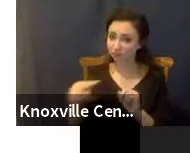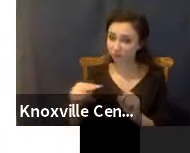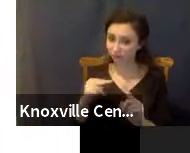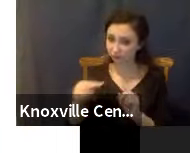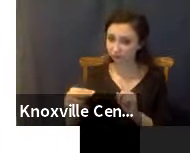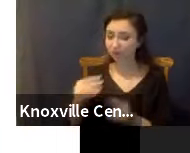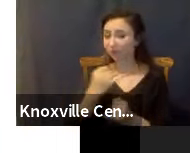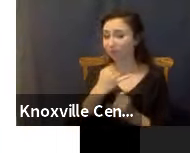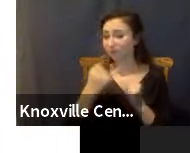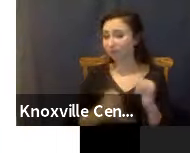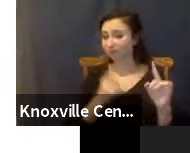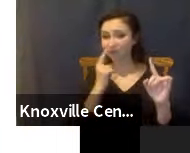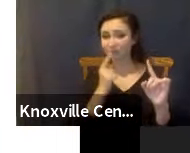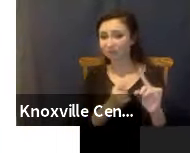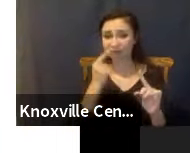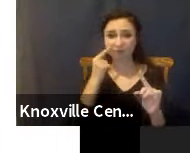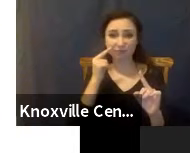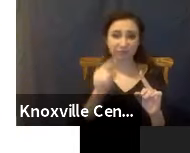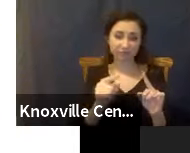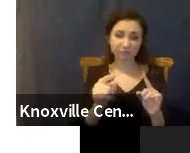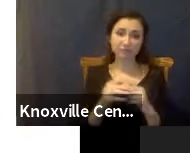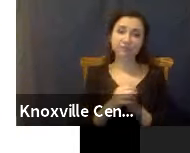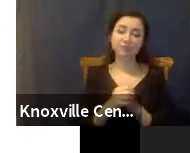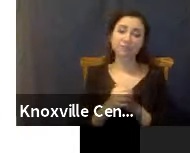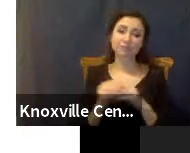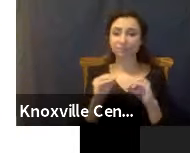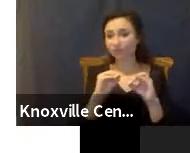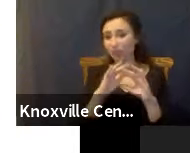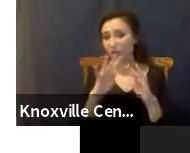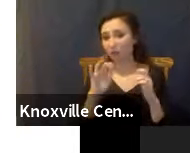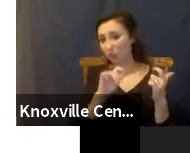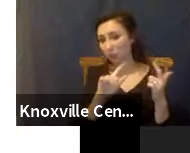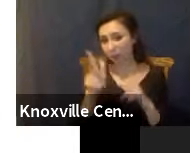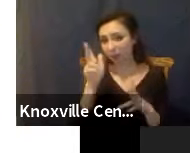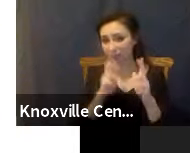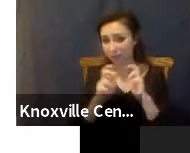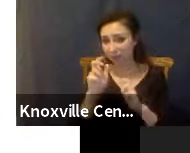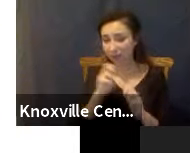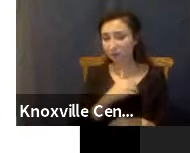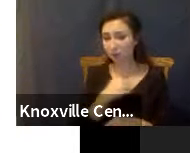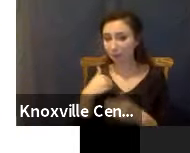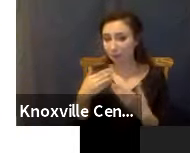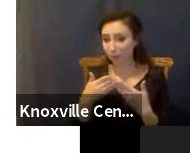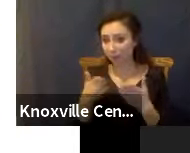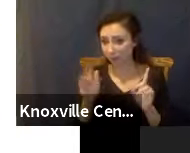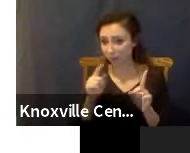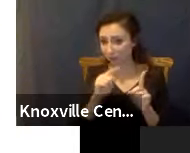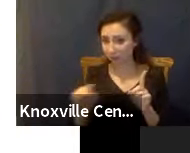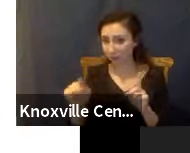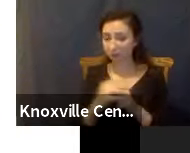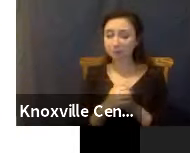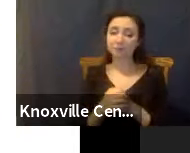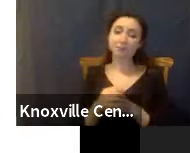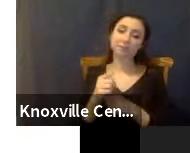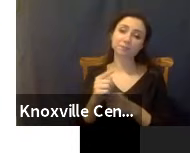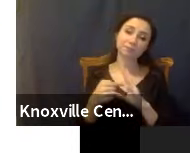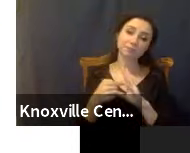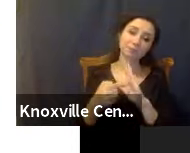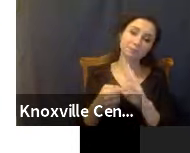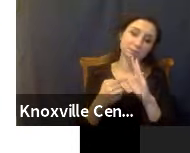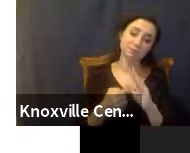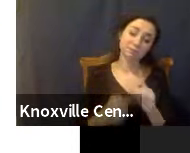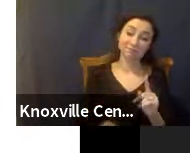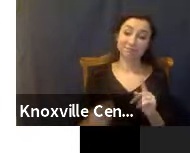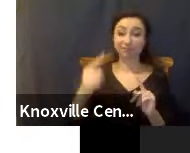want to make at this, and this is, obviously we all hear from members of the public, but what this shows, I